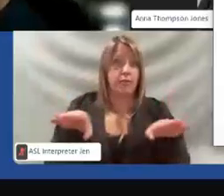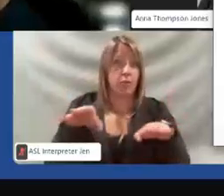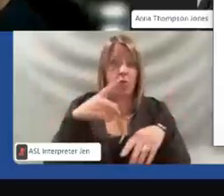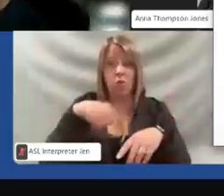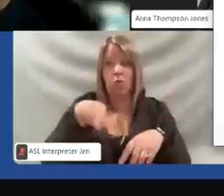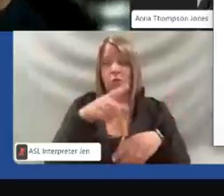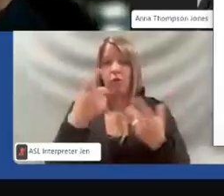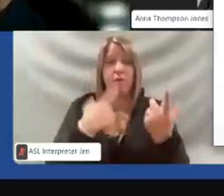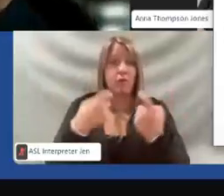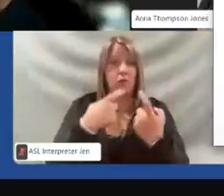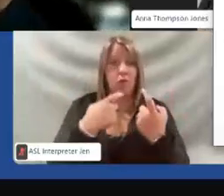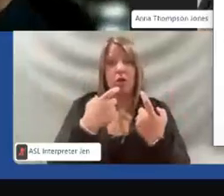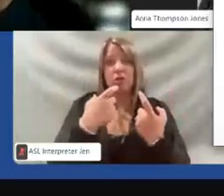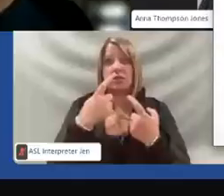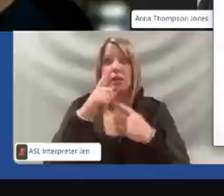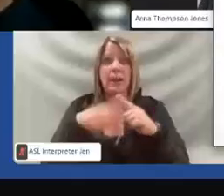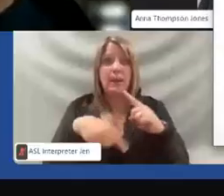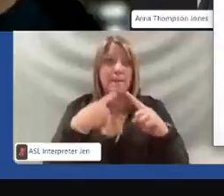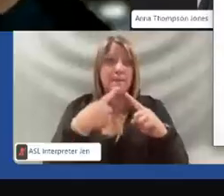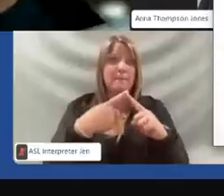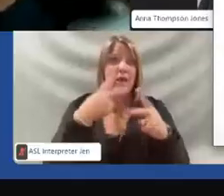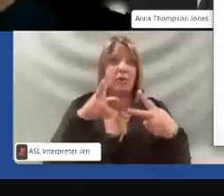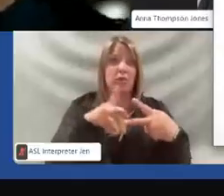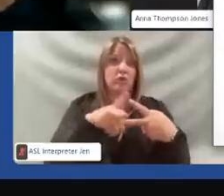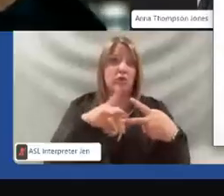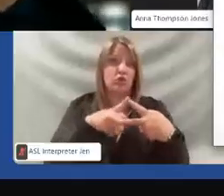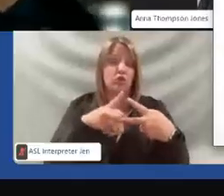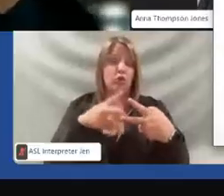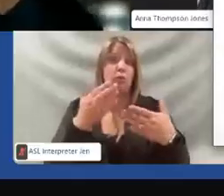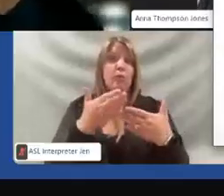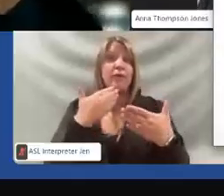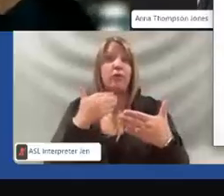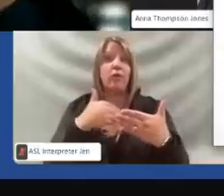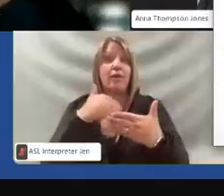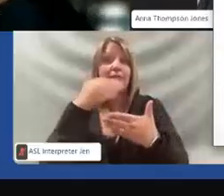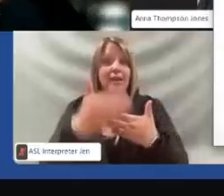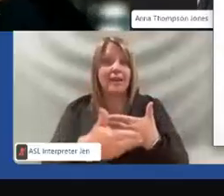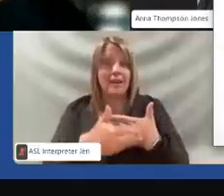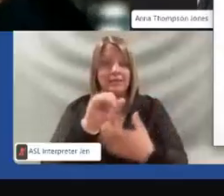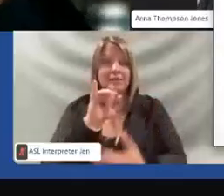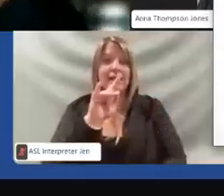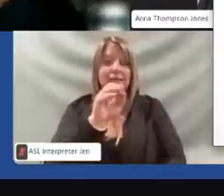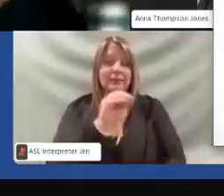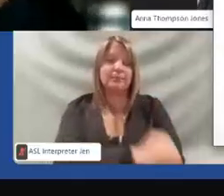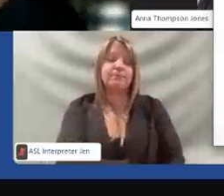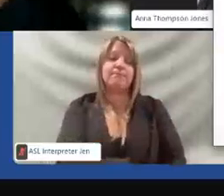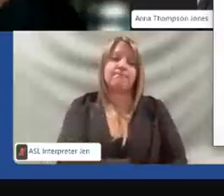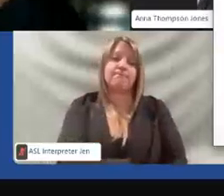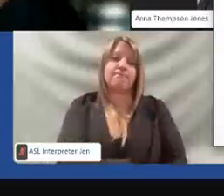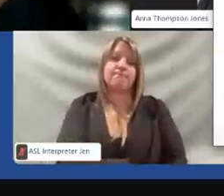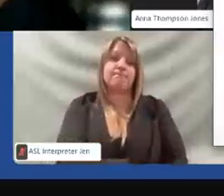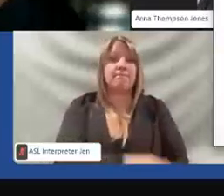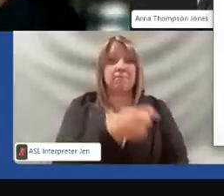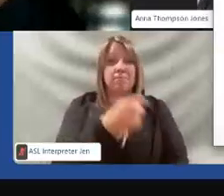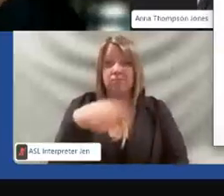that has any questions or anything about either of those two items before we move to the next item.